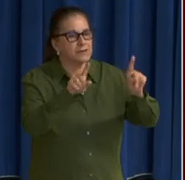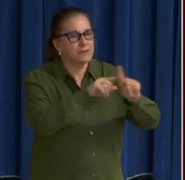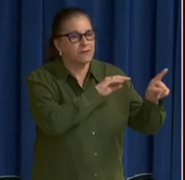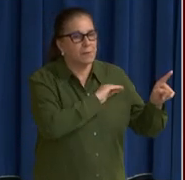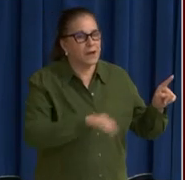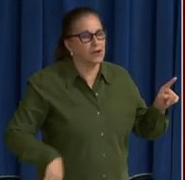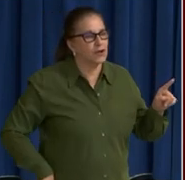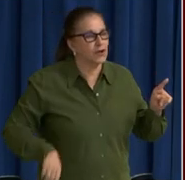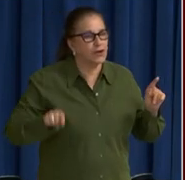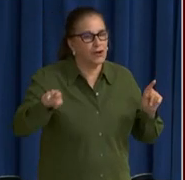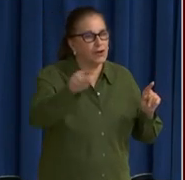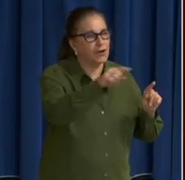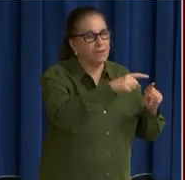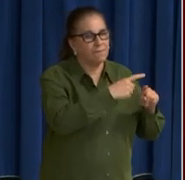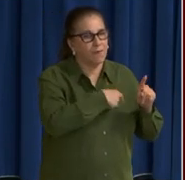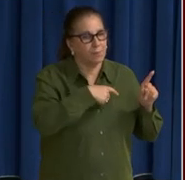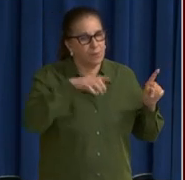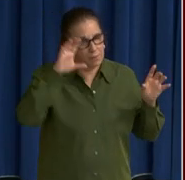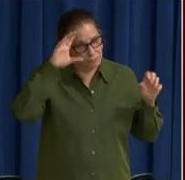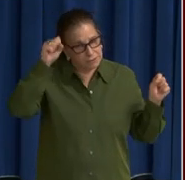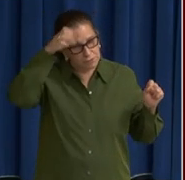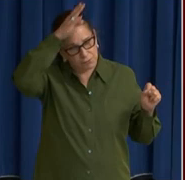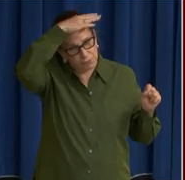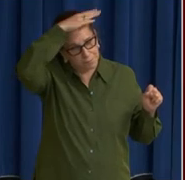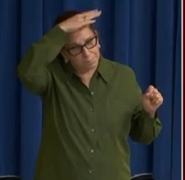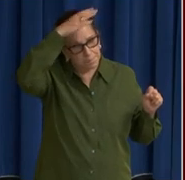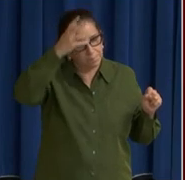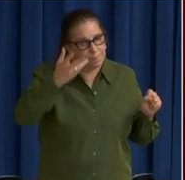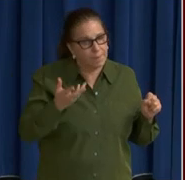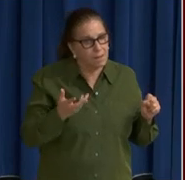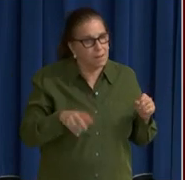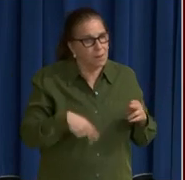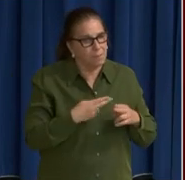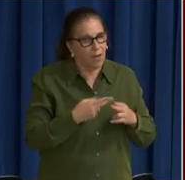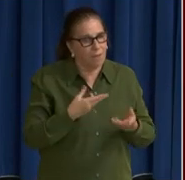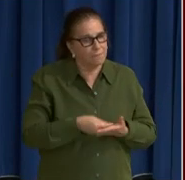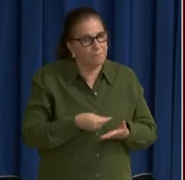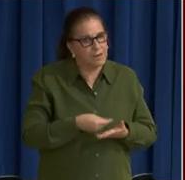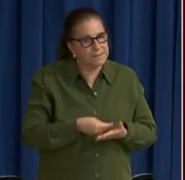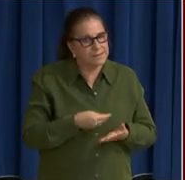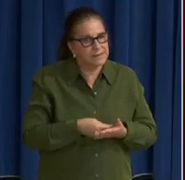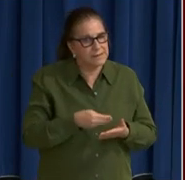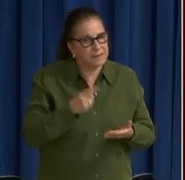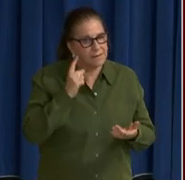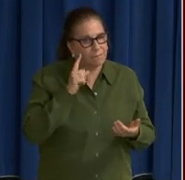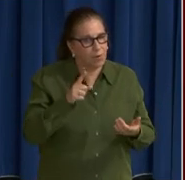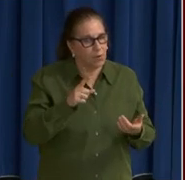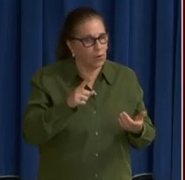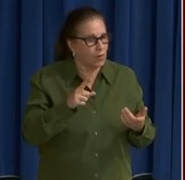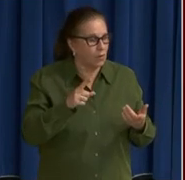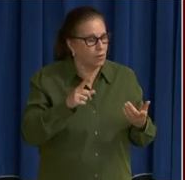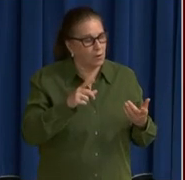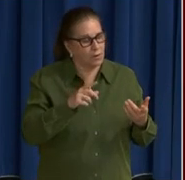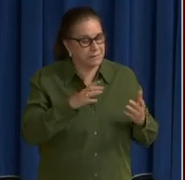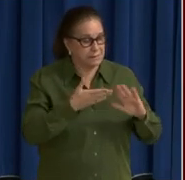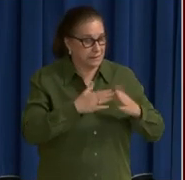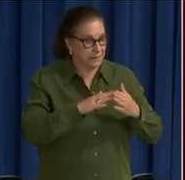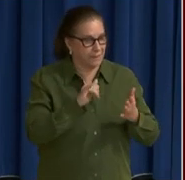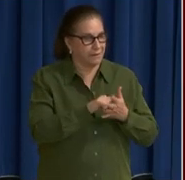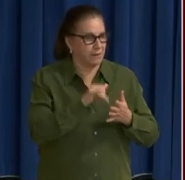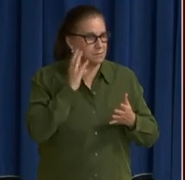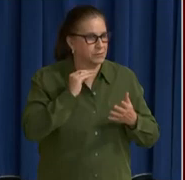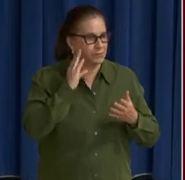to review funding, federal funding for what he called anarchist cities? It seems like a